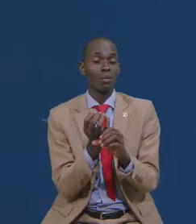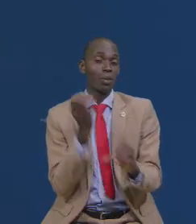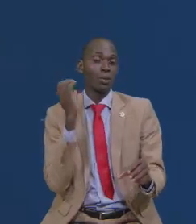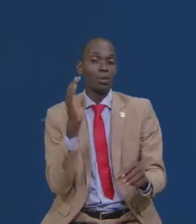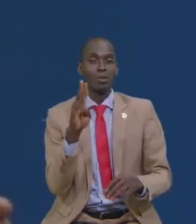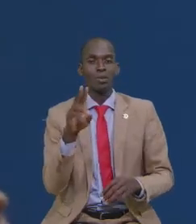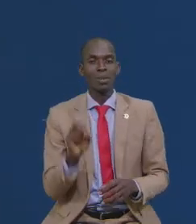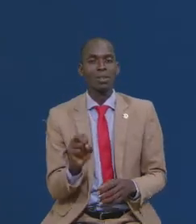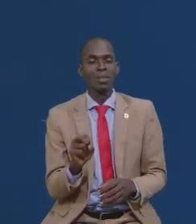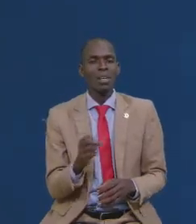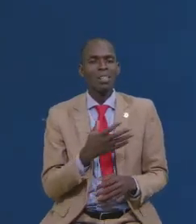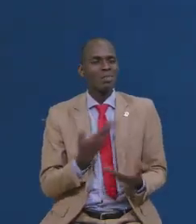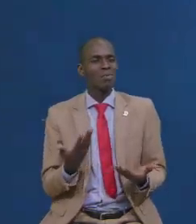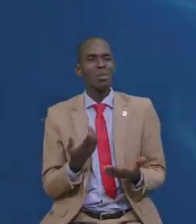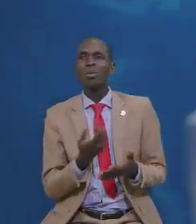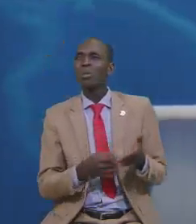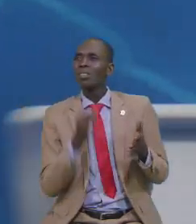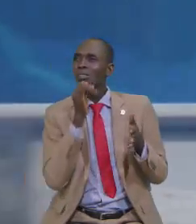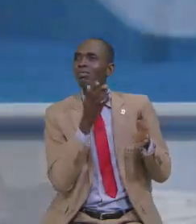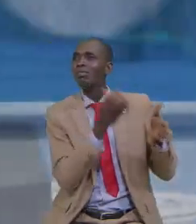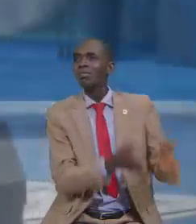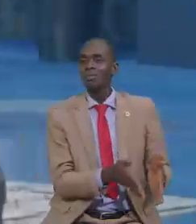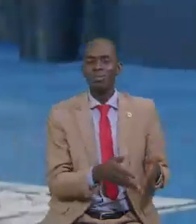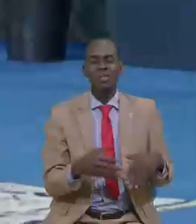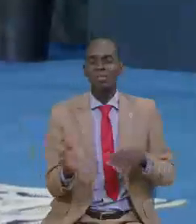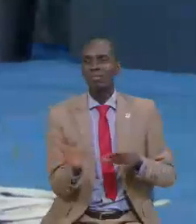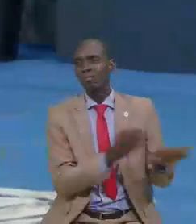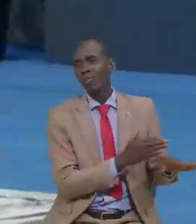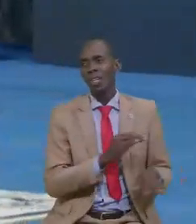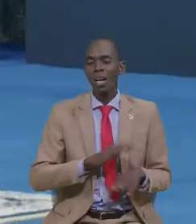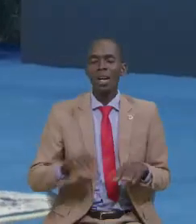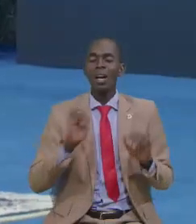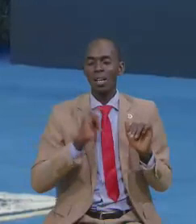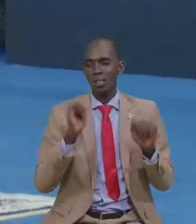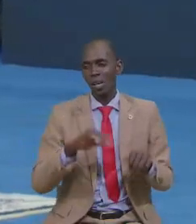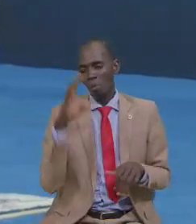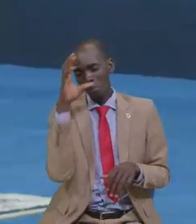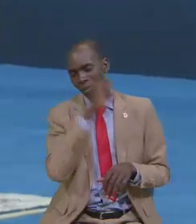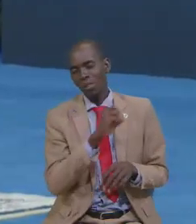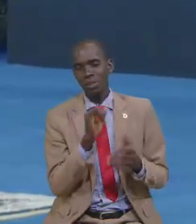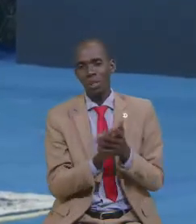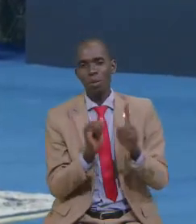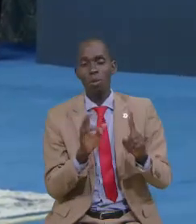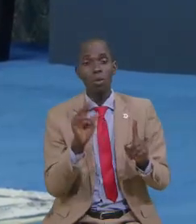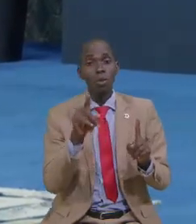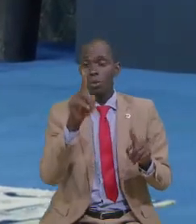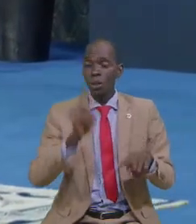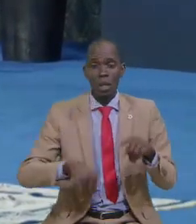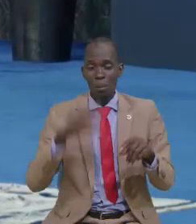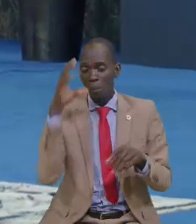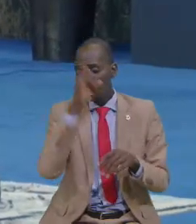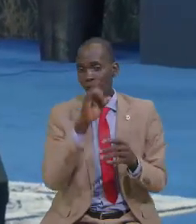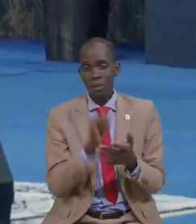remains, you know, orchestra will be playing. That one, I can miss that. You can't miss that. Because, you